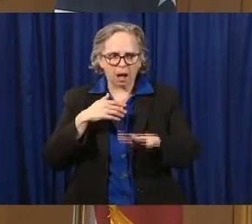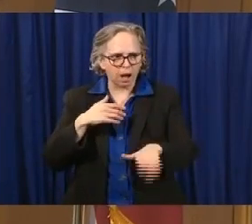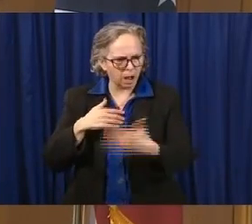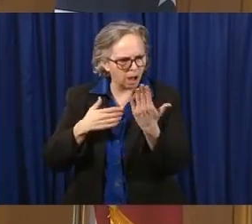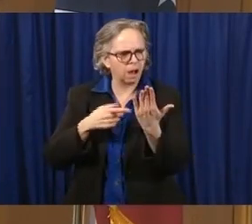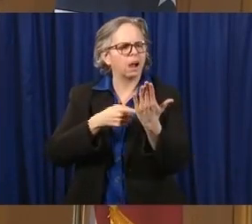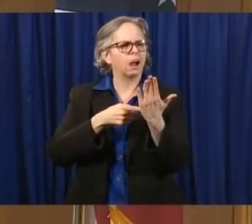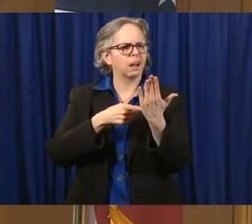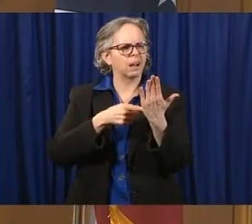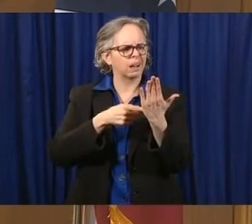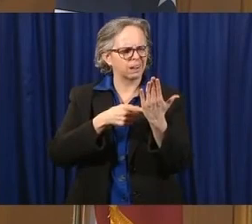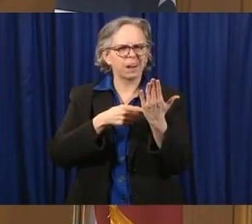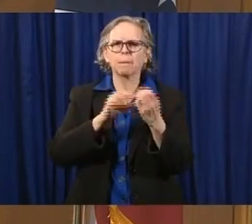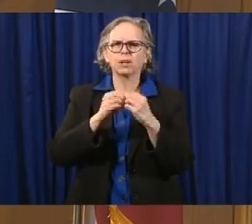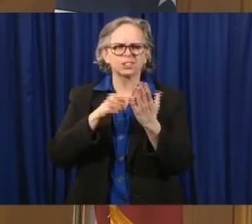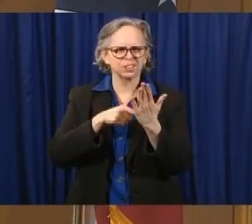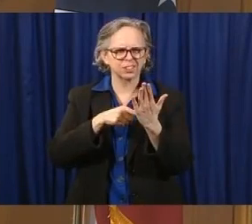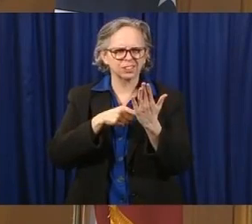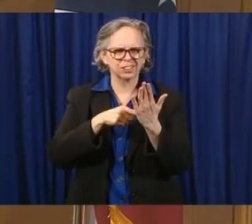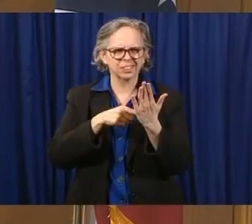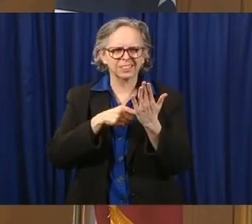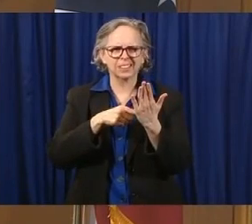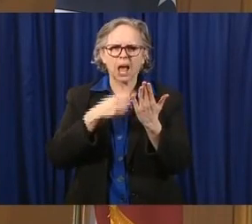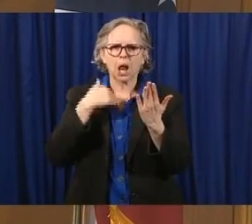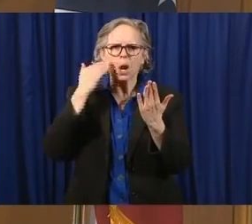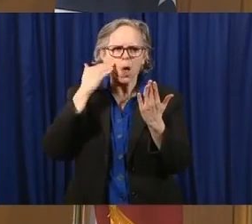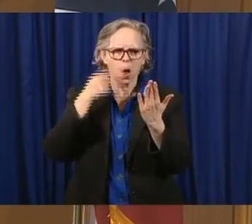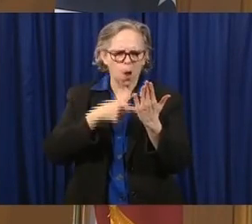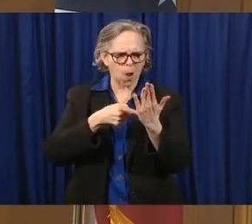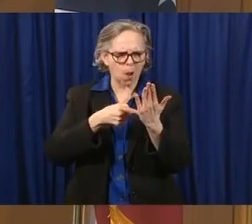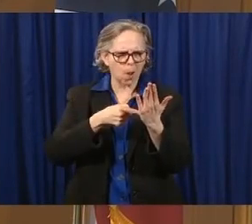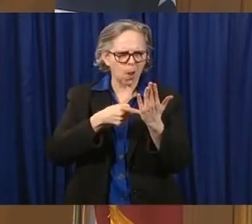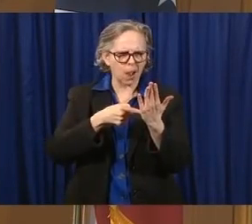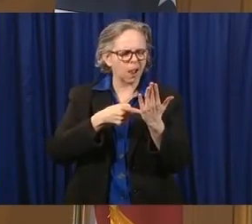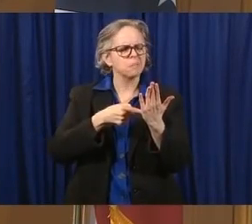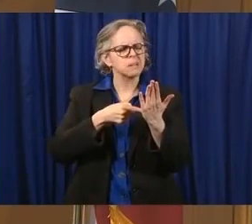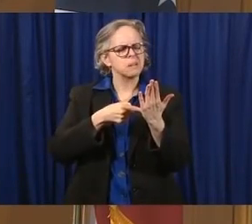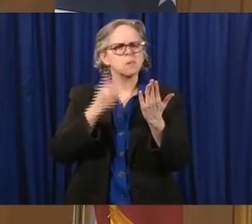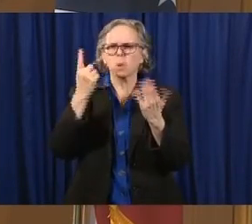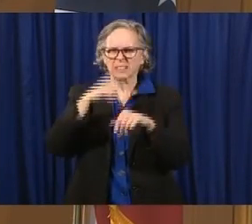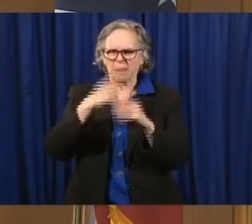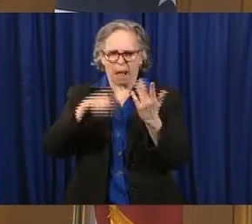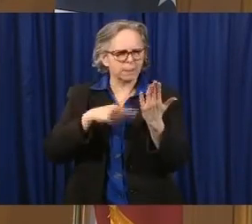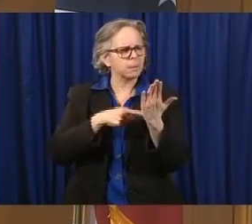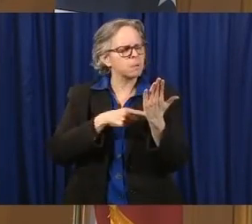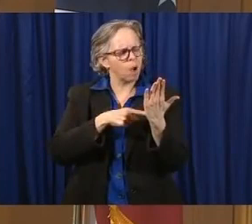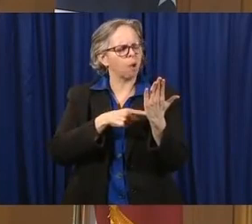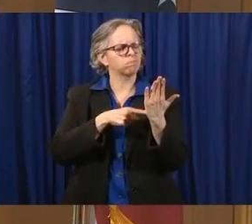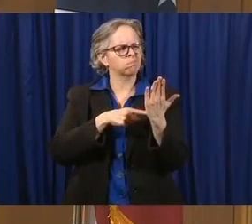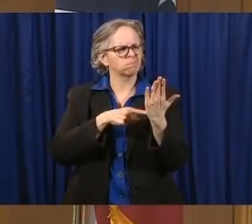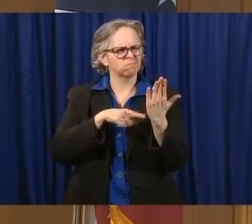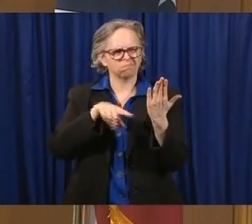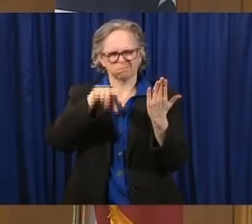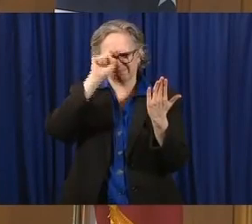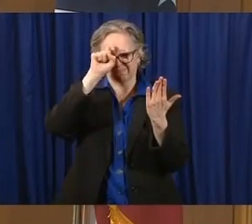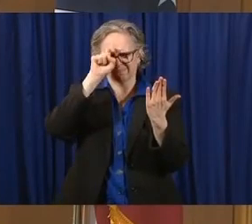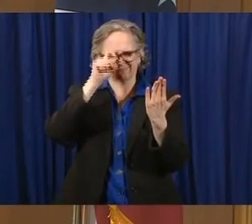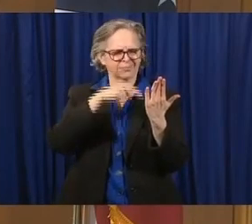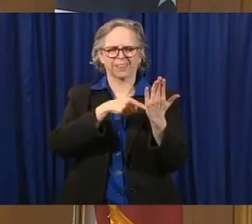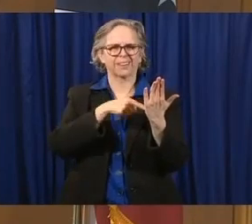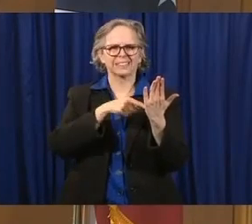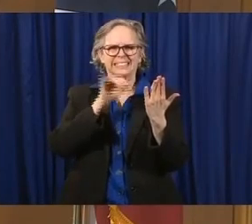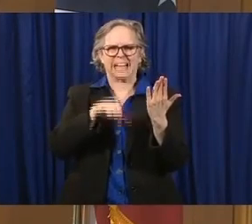find out. But I was looking, one time I know I came in here and I was looking at the numbers I had that morning, but didn't have the update as far as 11